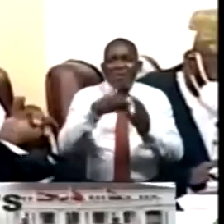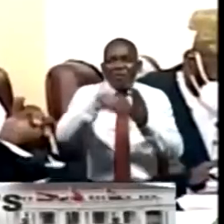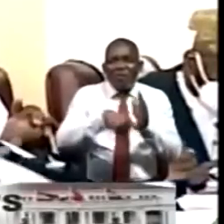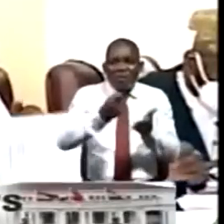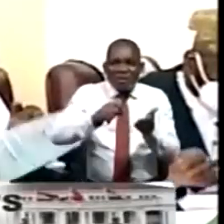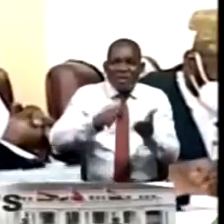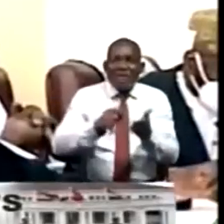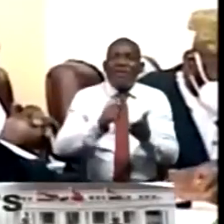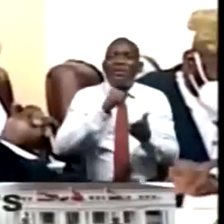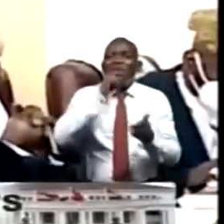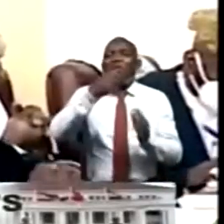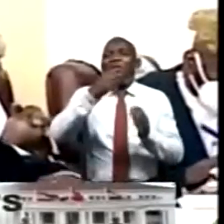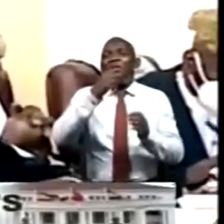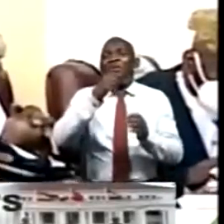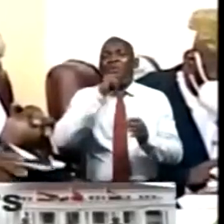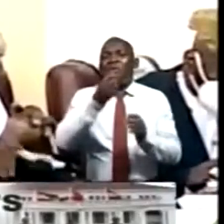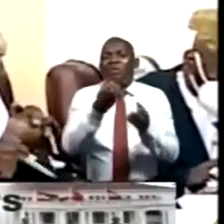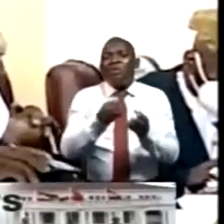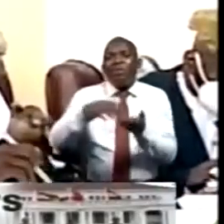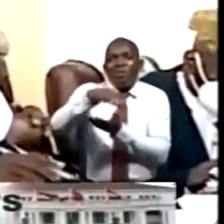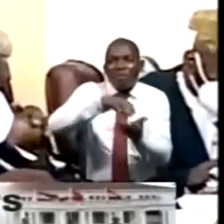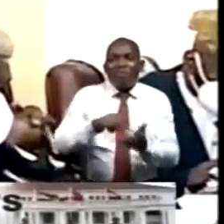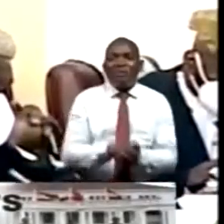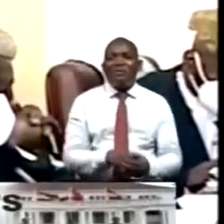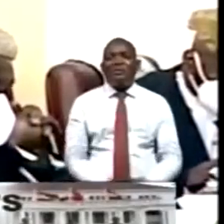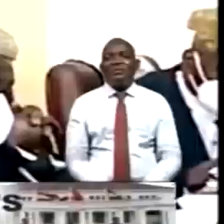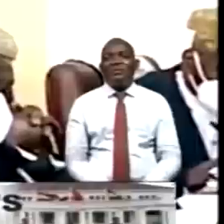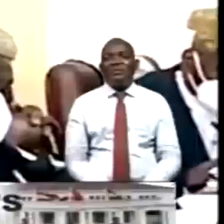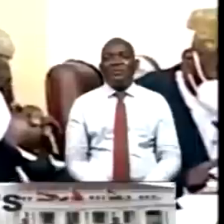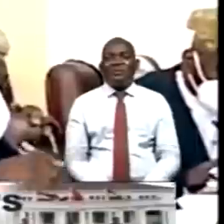did you sign not wanting to put spokes in the words?